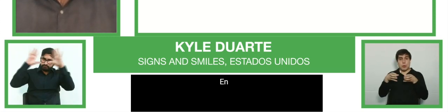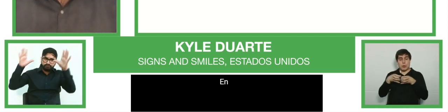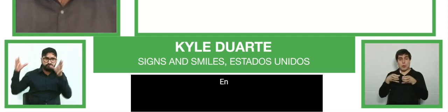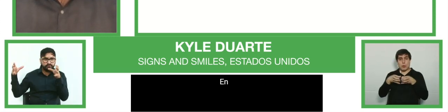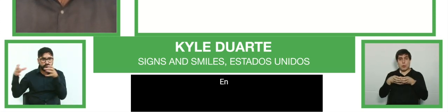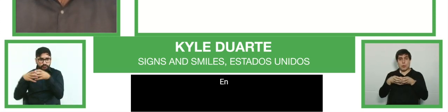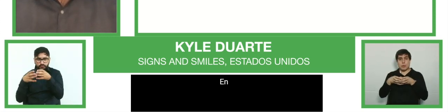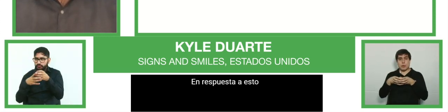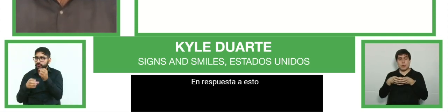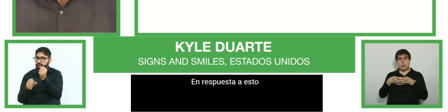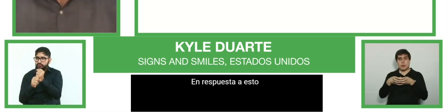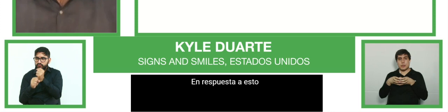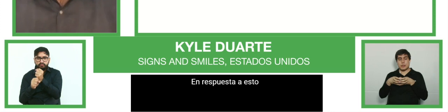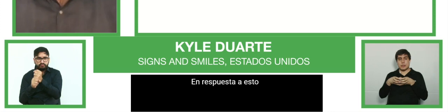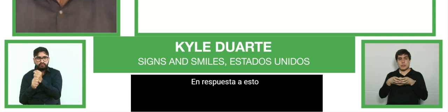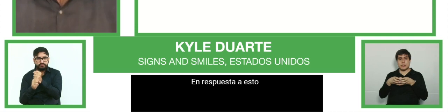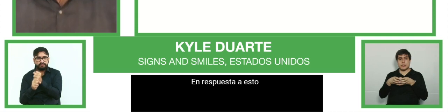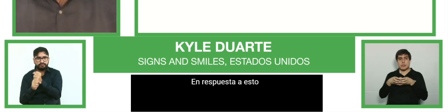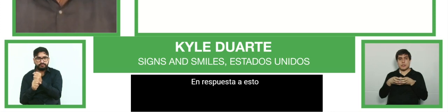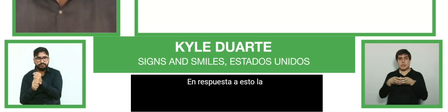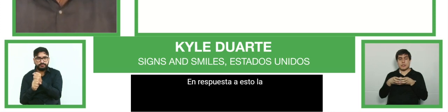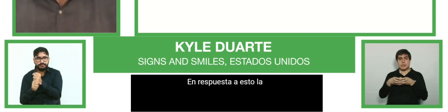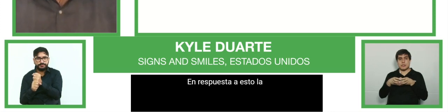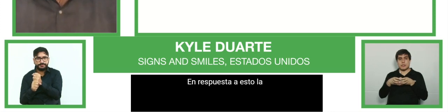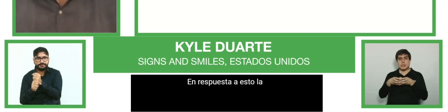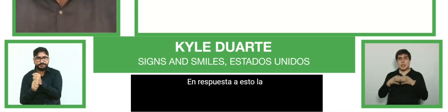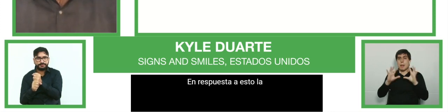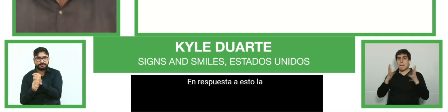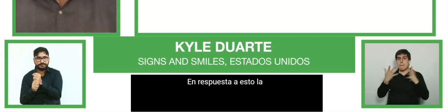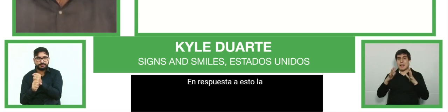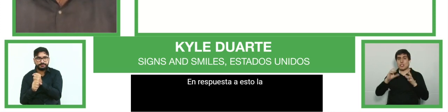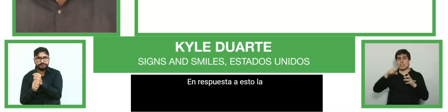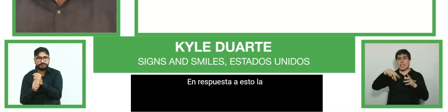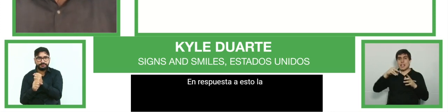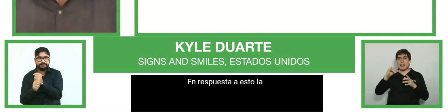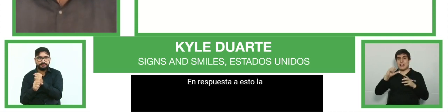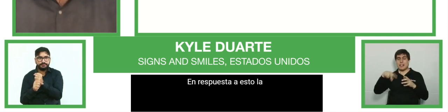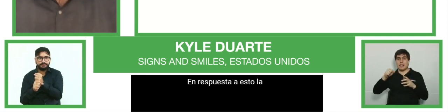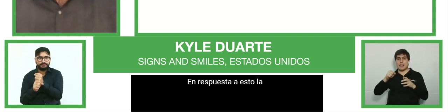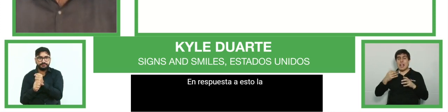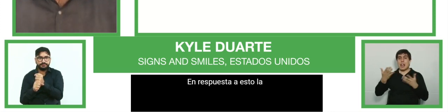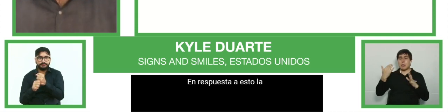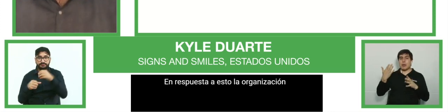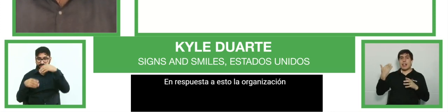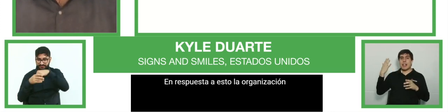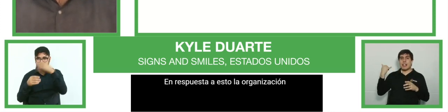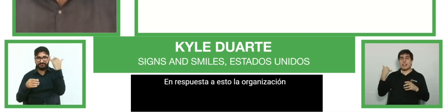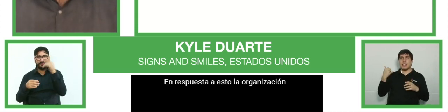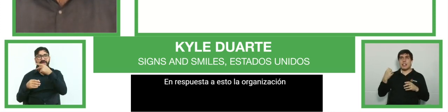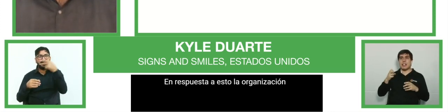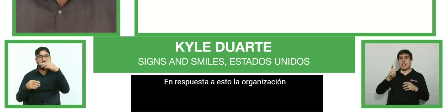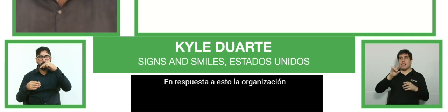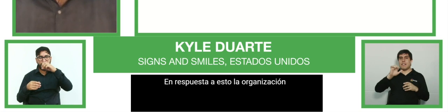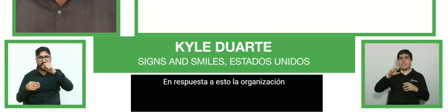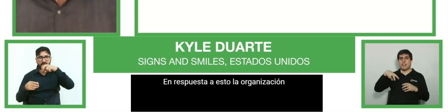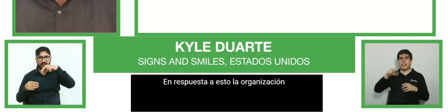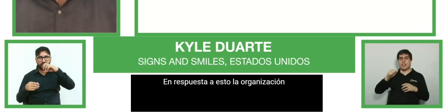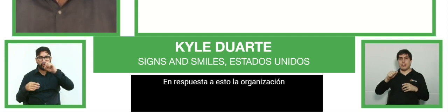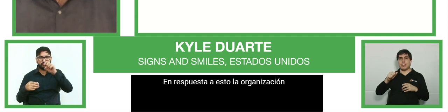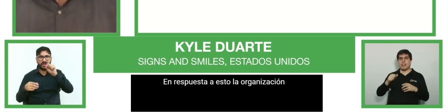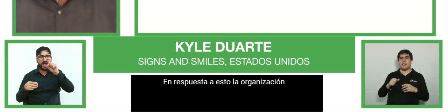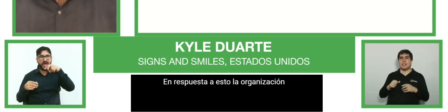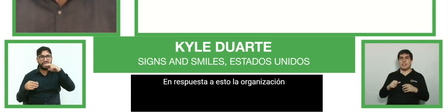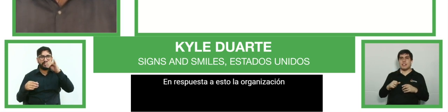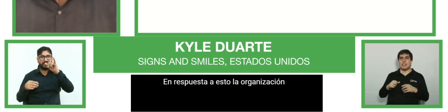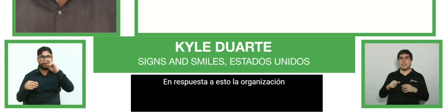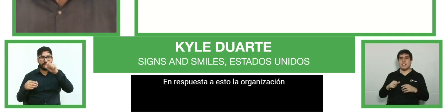Project in Vienna, is now called Signs and Smiles. We are focusing now on using this app